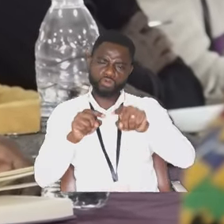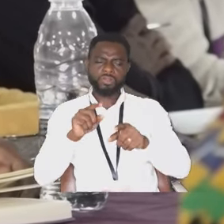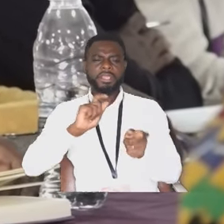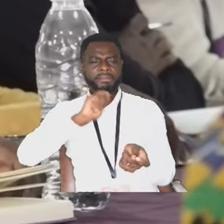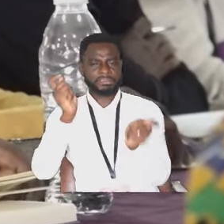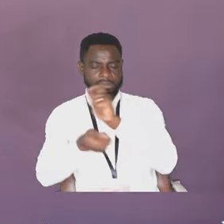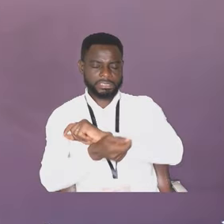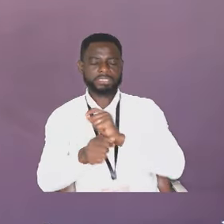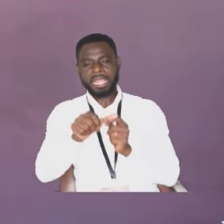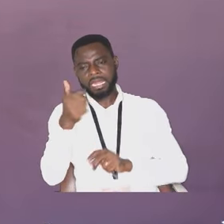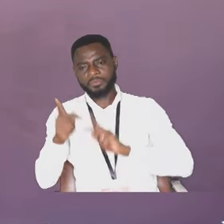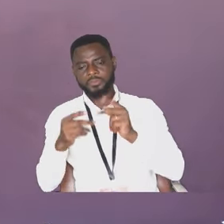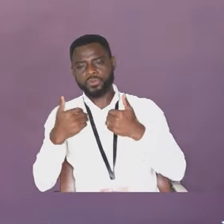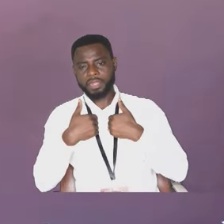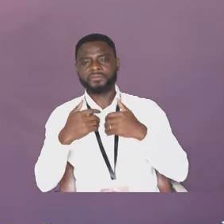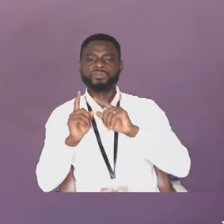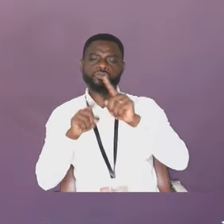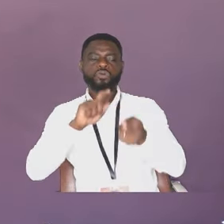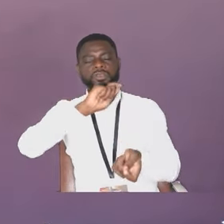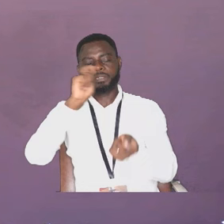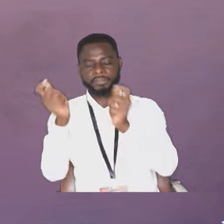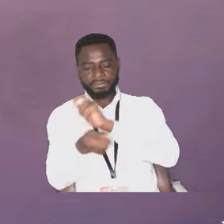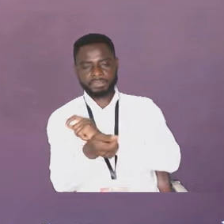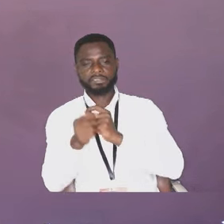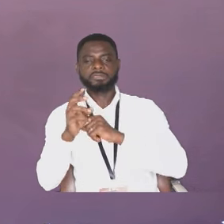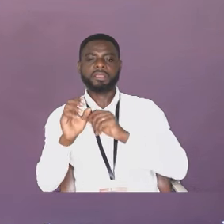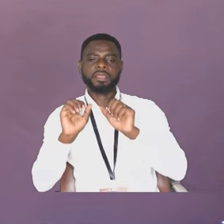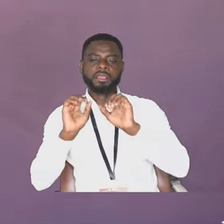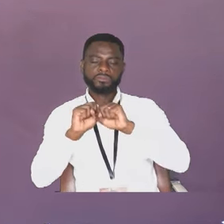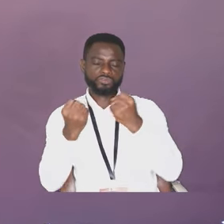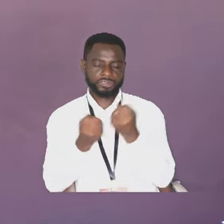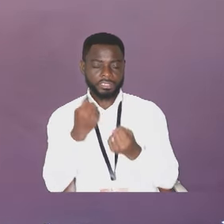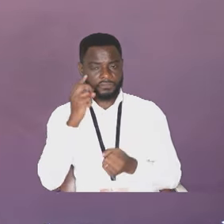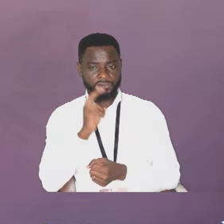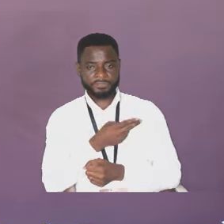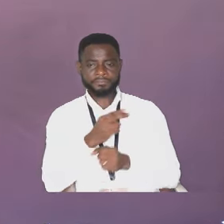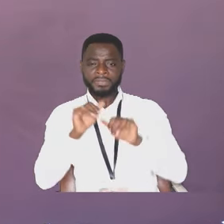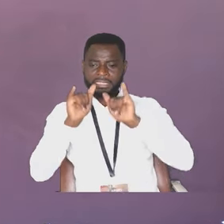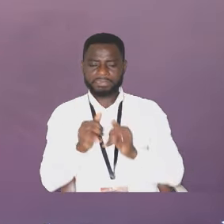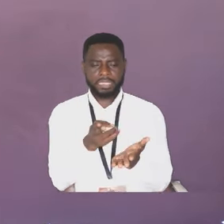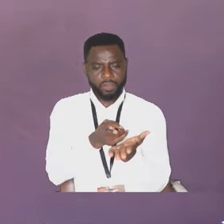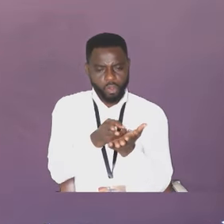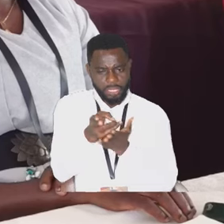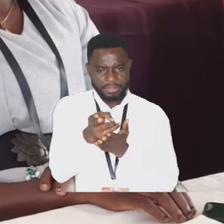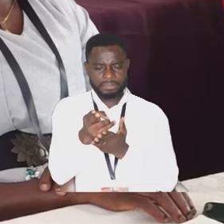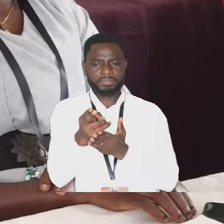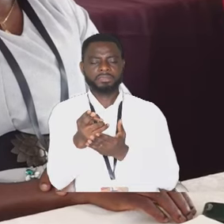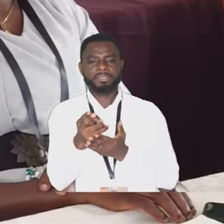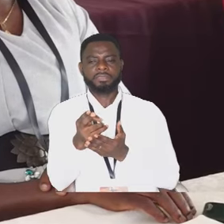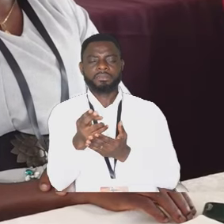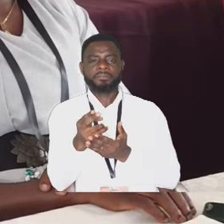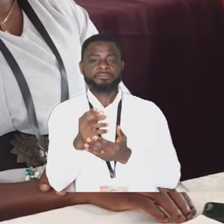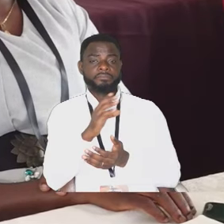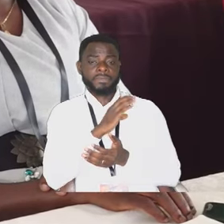have in our society, so that you go and transform our society for us. Instill honesty and diligence, and then you go.